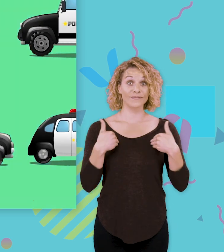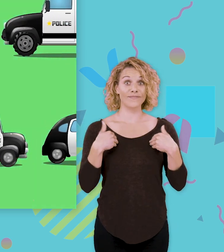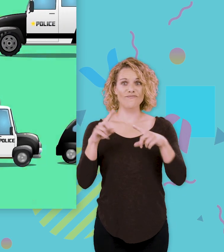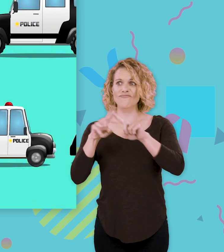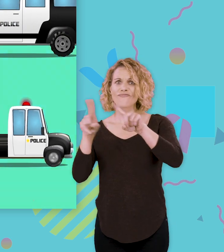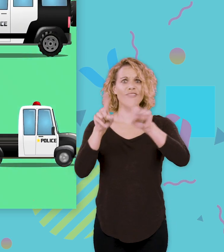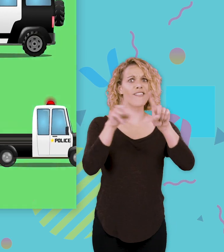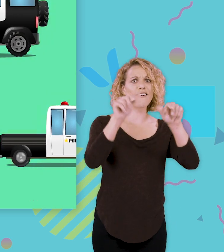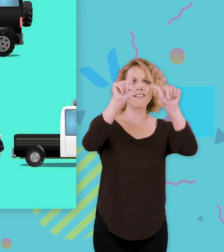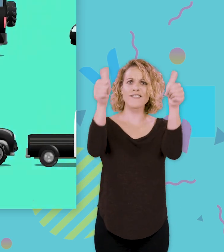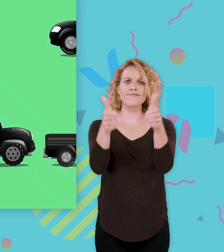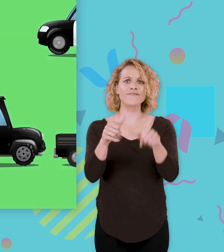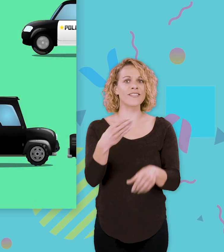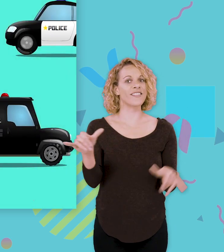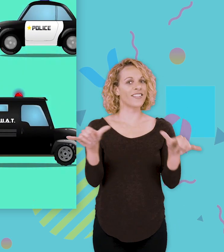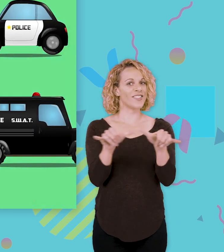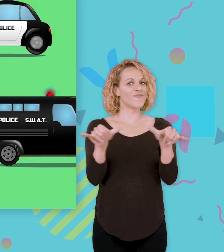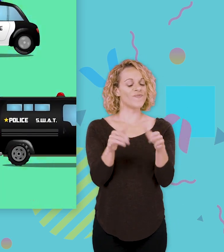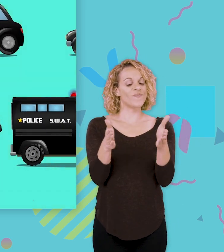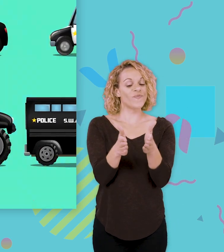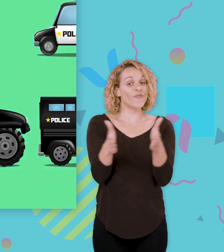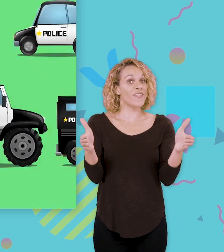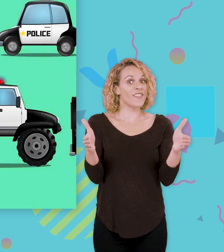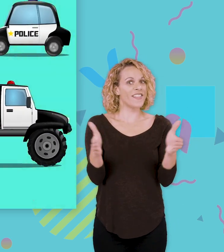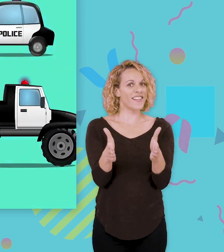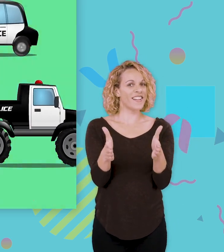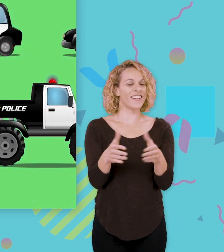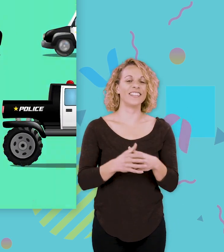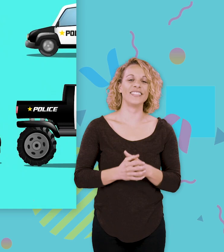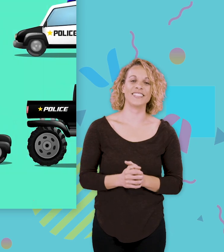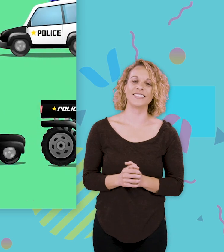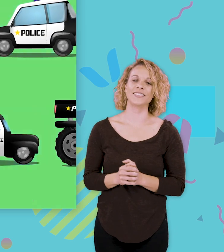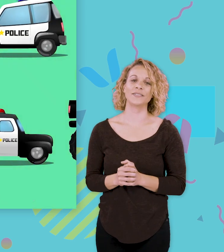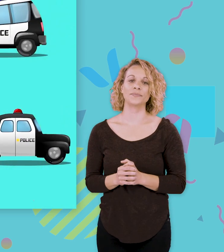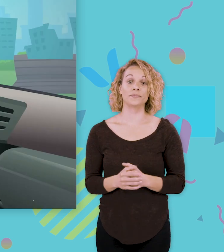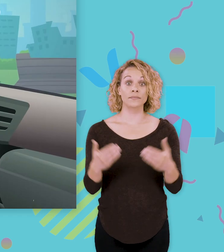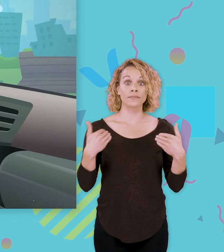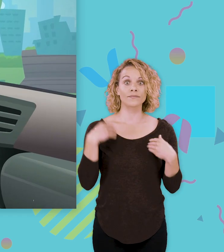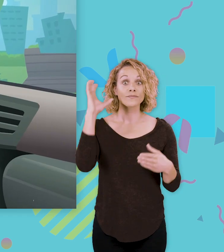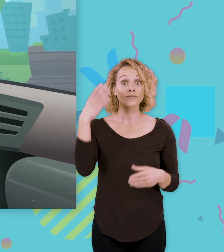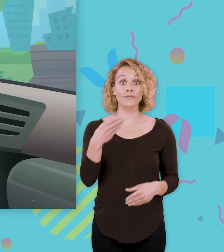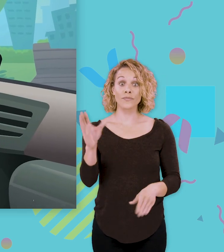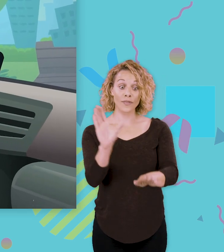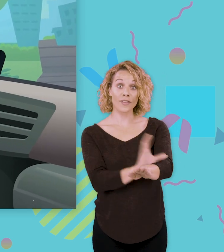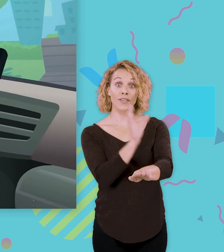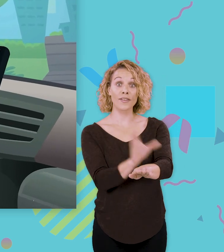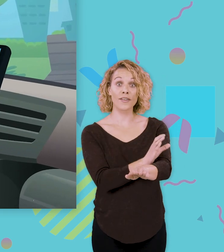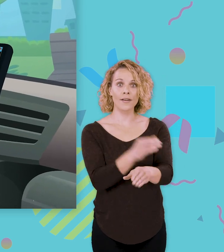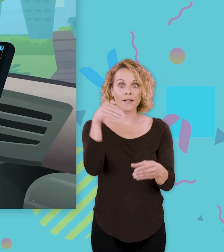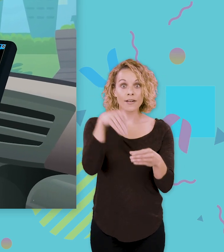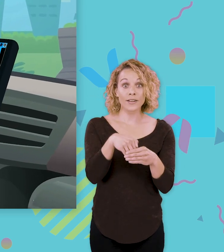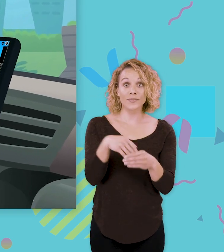Yeah, they come in all shapes and sizes. There's a radio